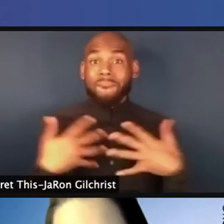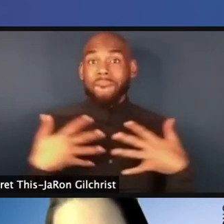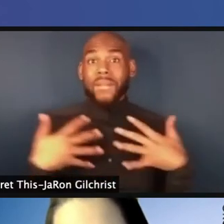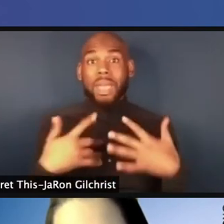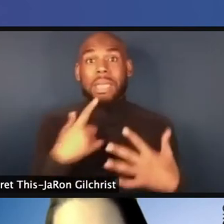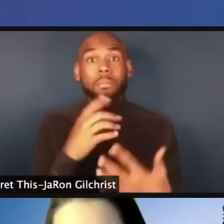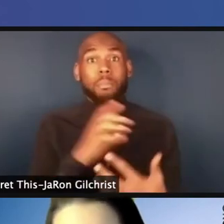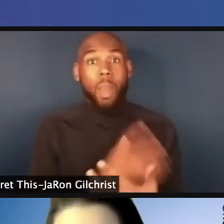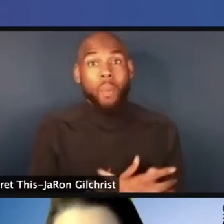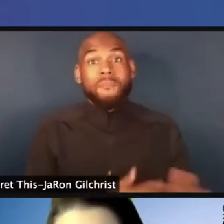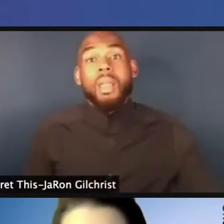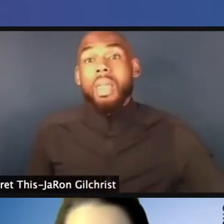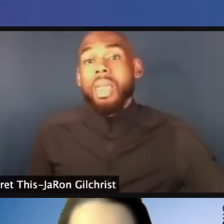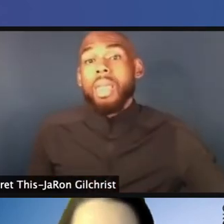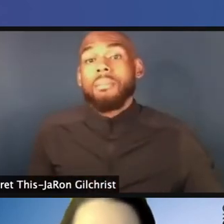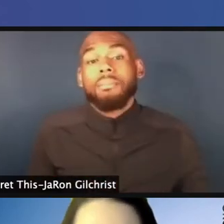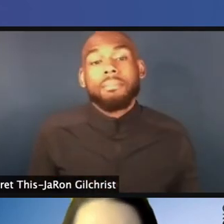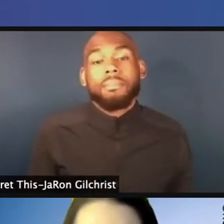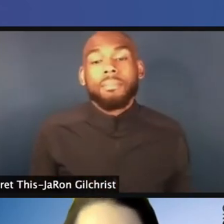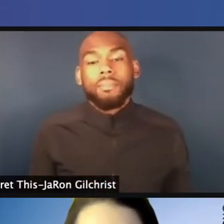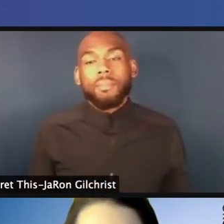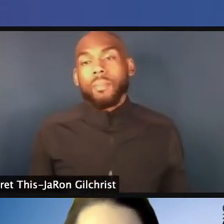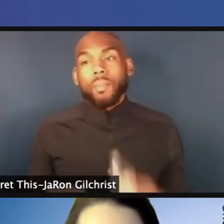thing. Absolutely.